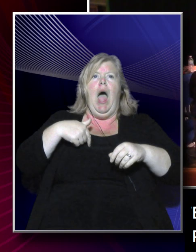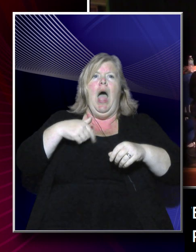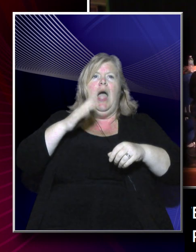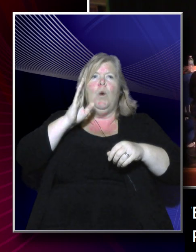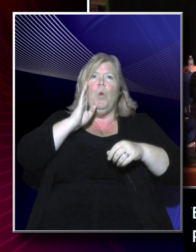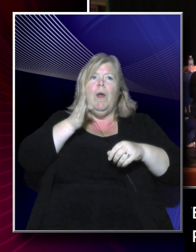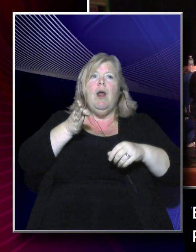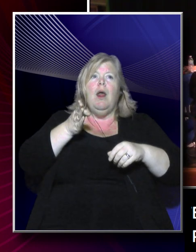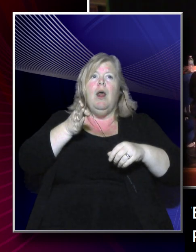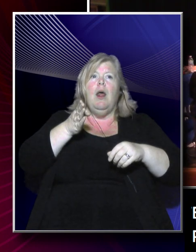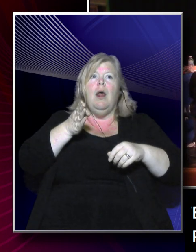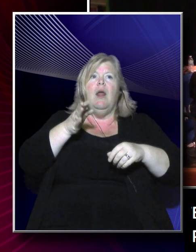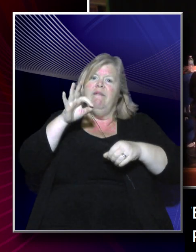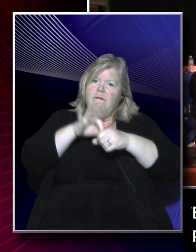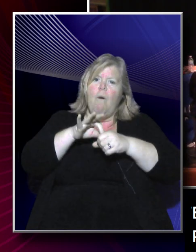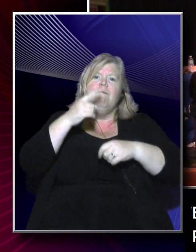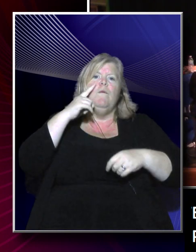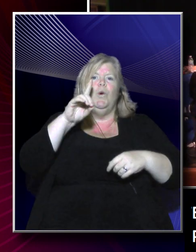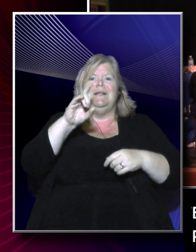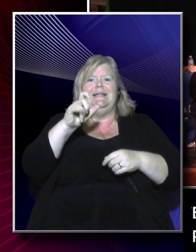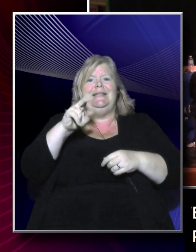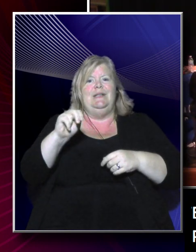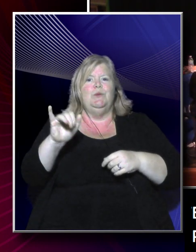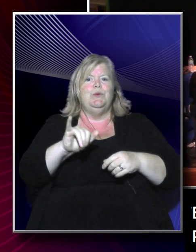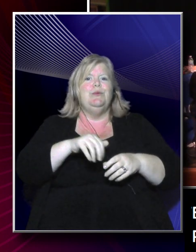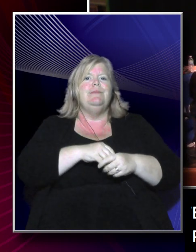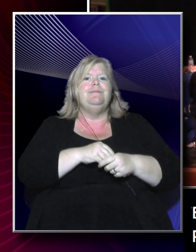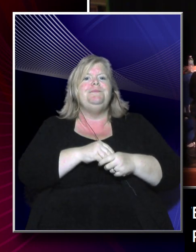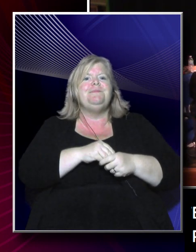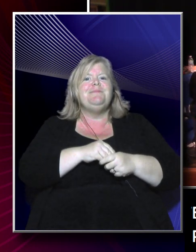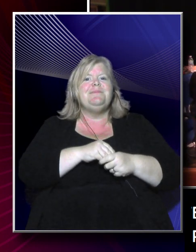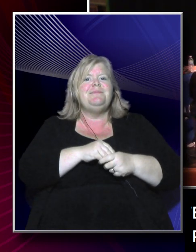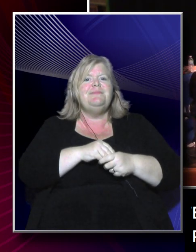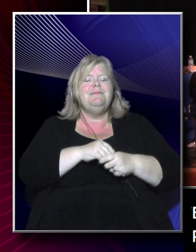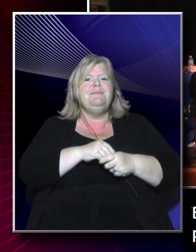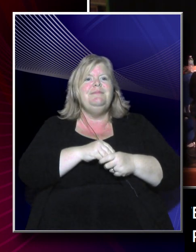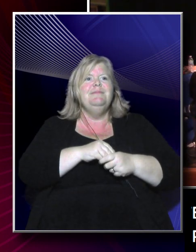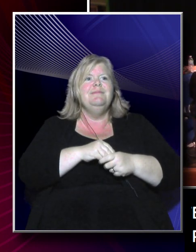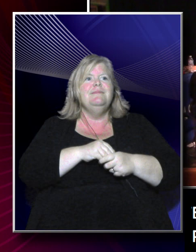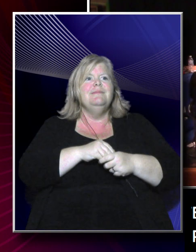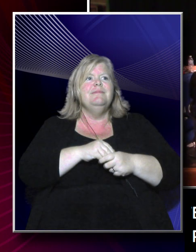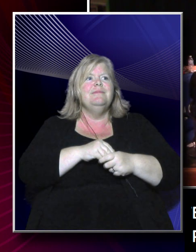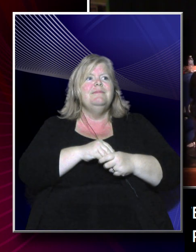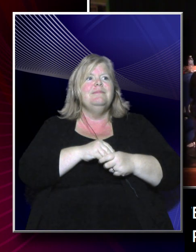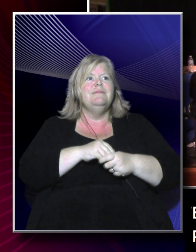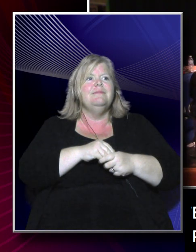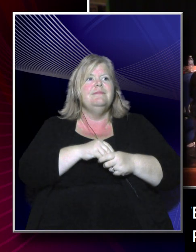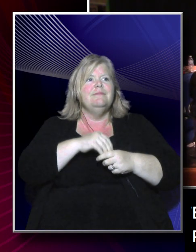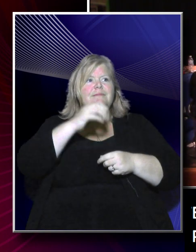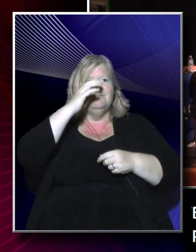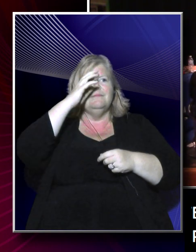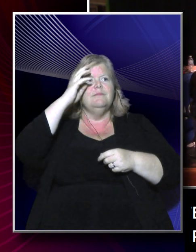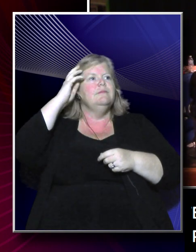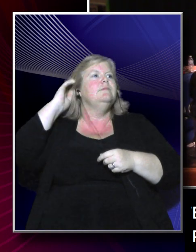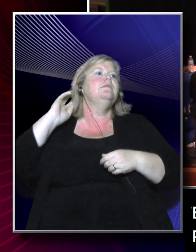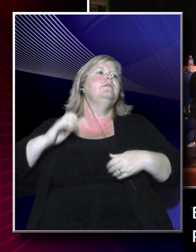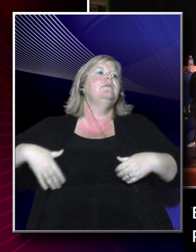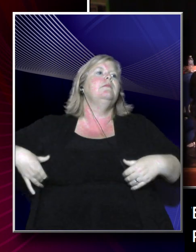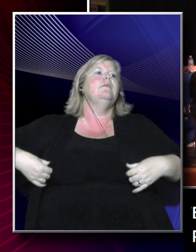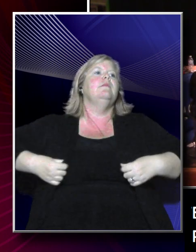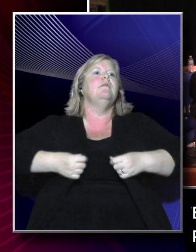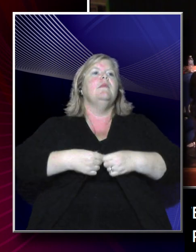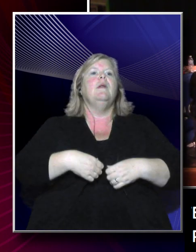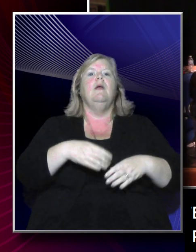I will vote for Dean as well. Mike.